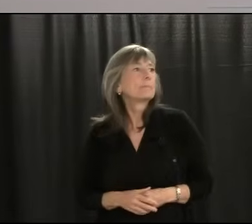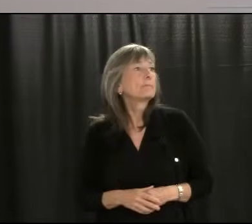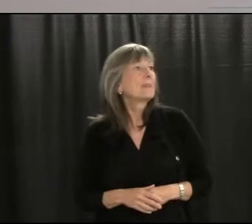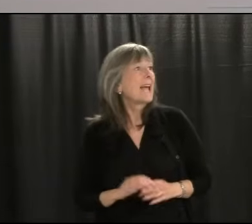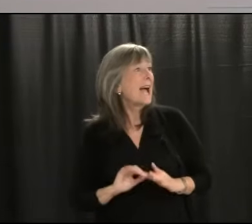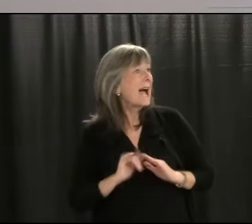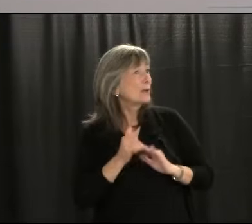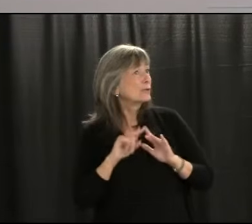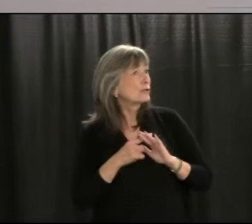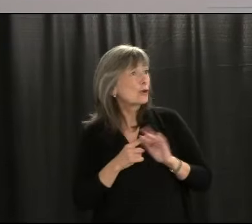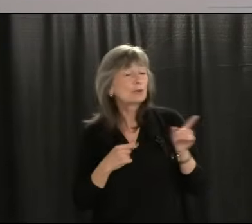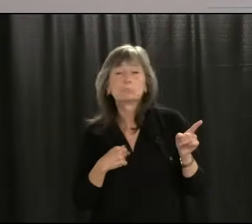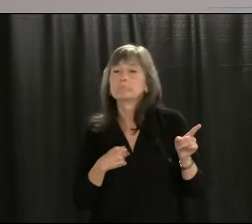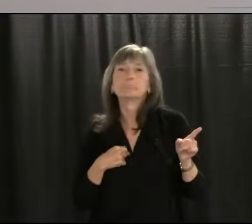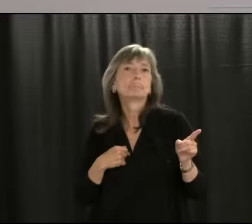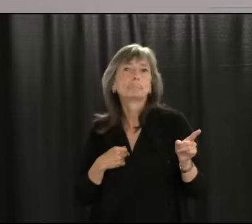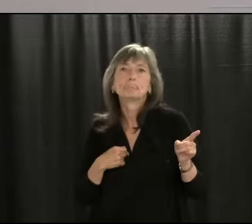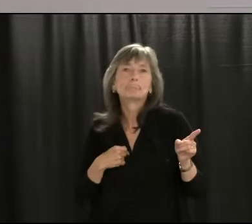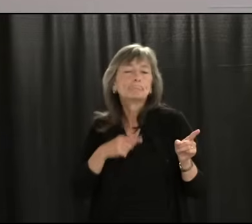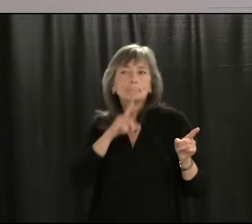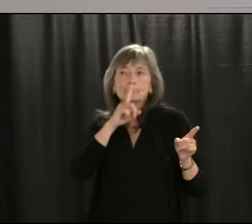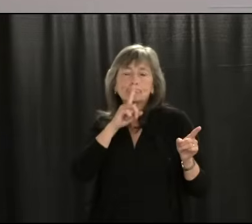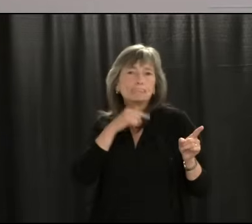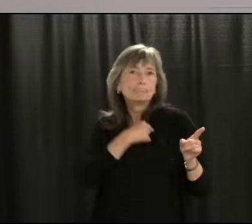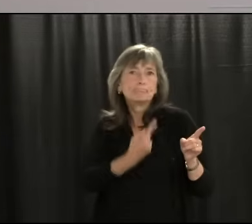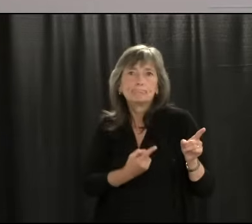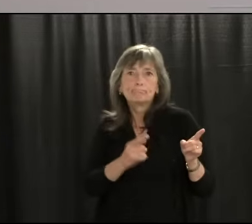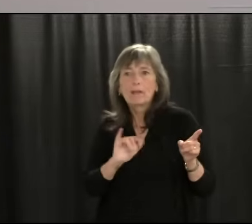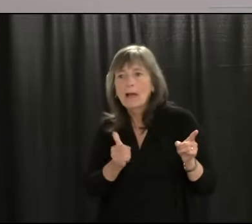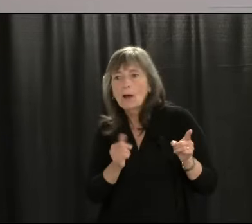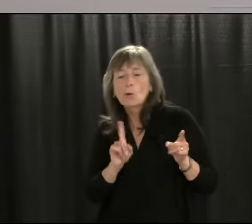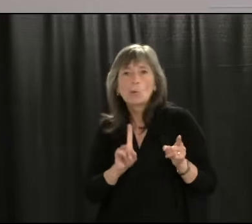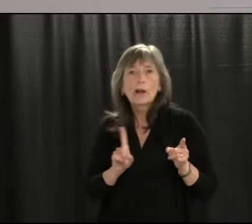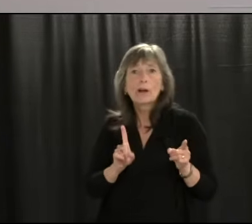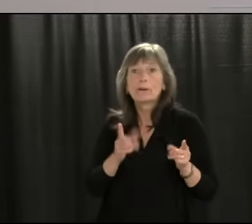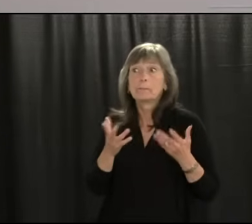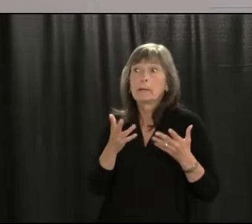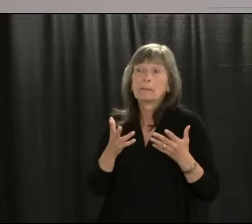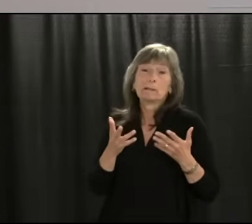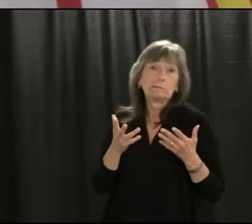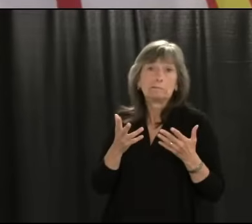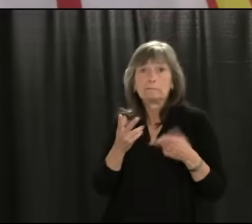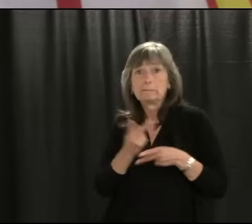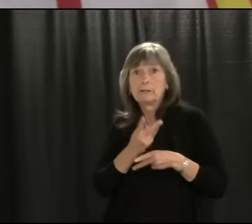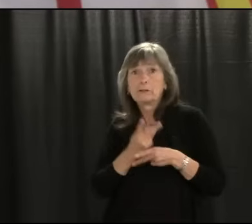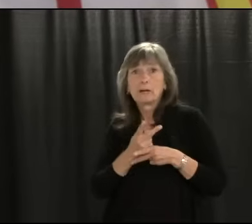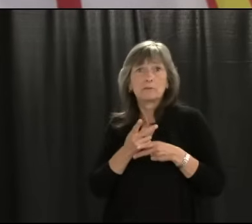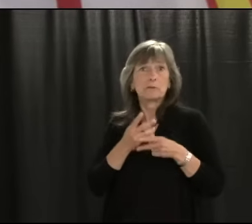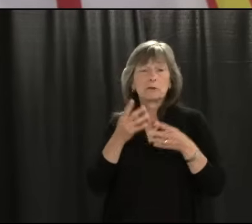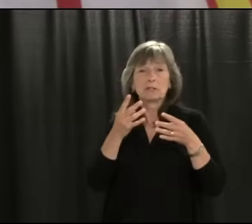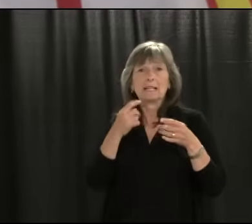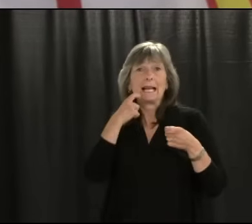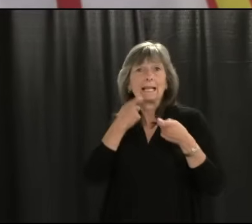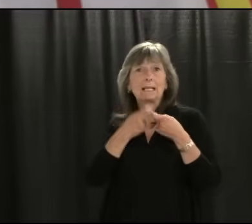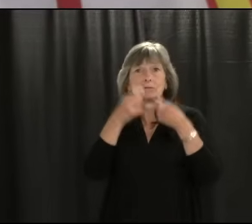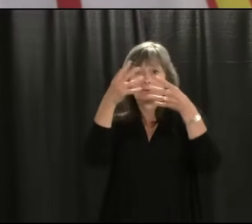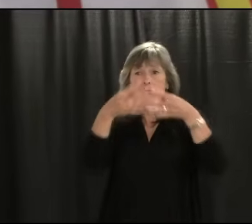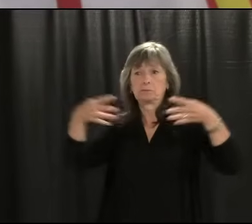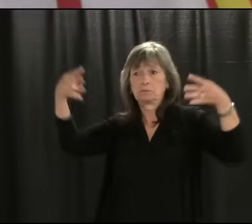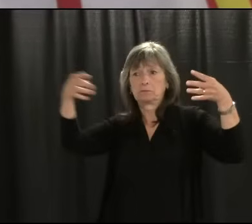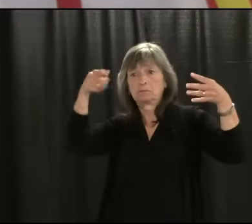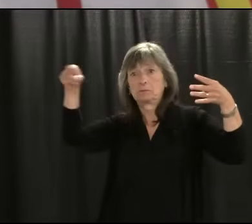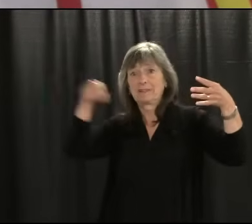How it started? No indication. Where, I mean, we can pinpoint on that transmission line. There was a map we had up earlier that was pretty accurate to where it